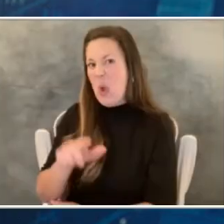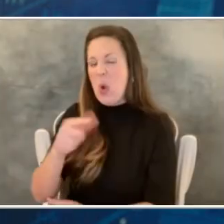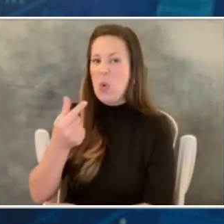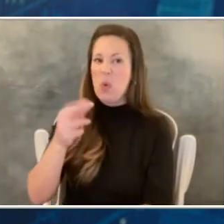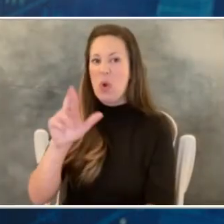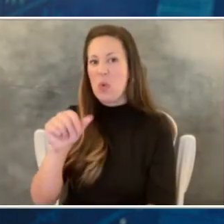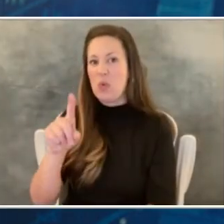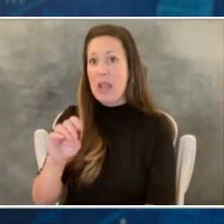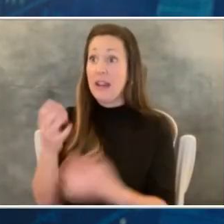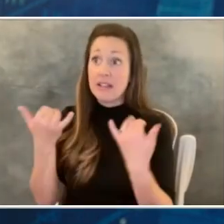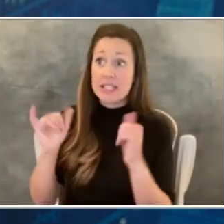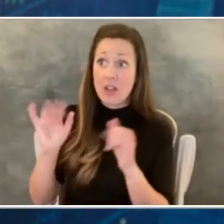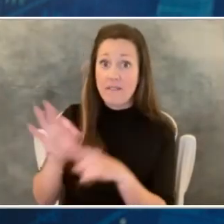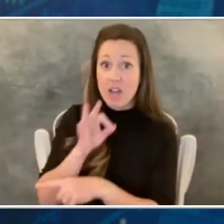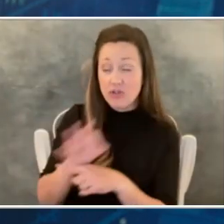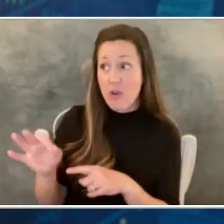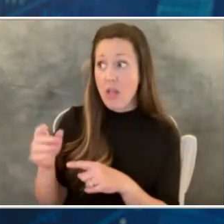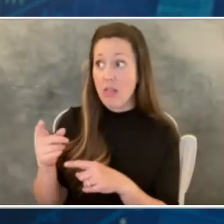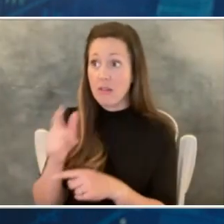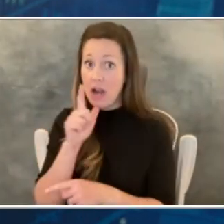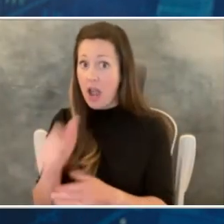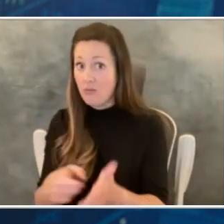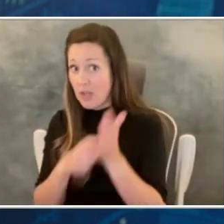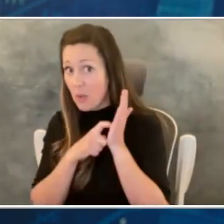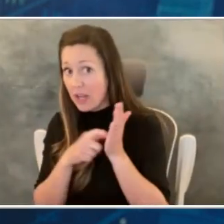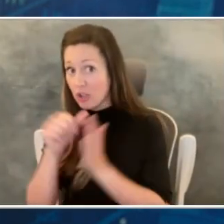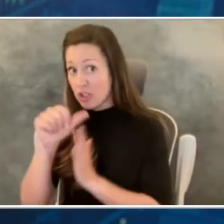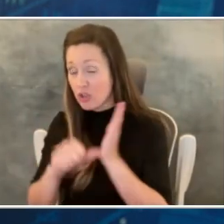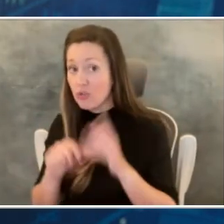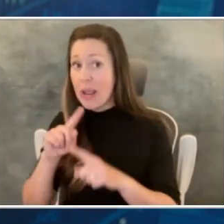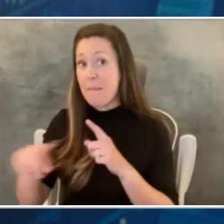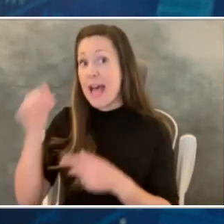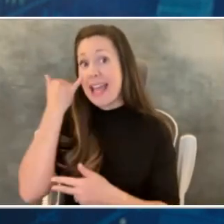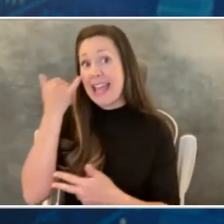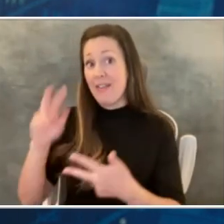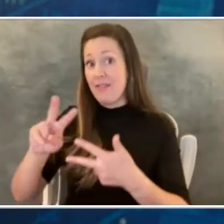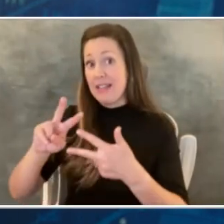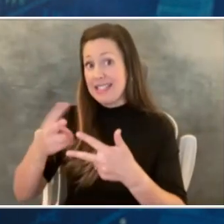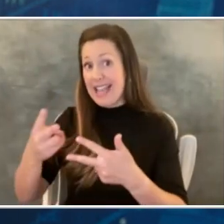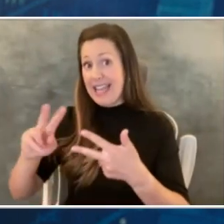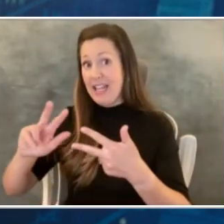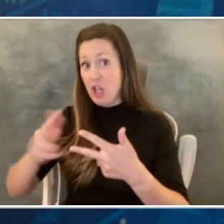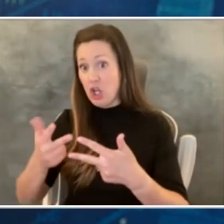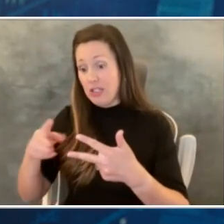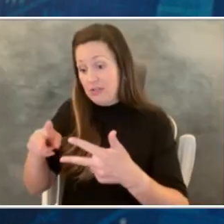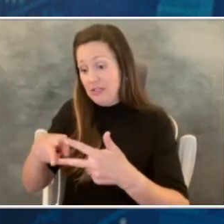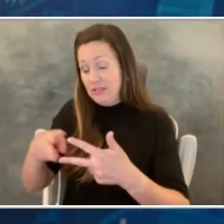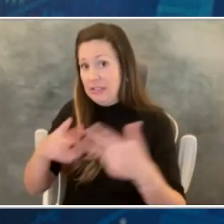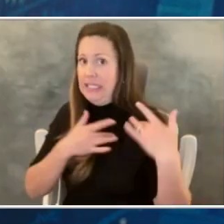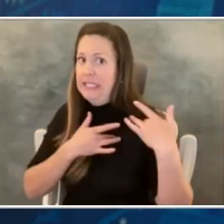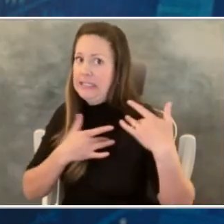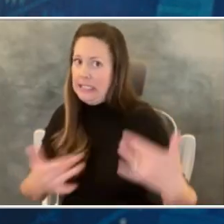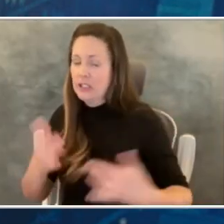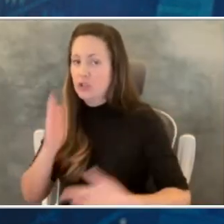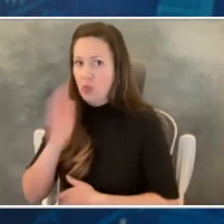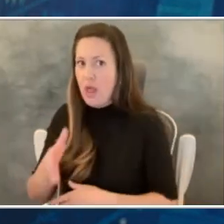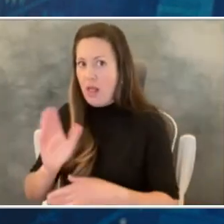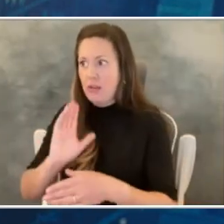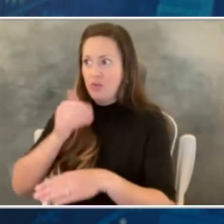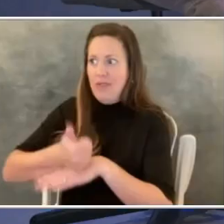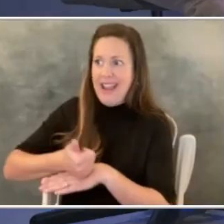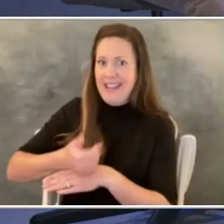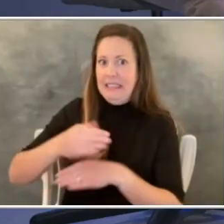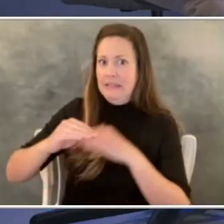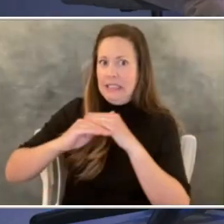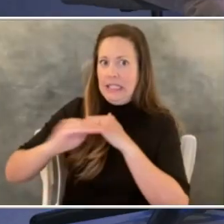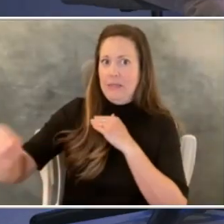and doesn't require surgery. But any higher grade sprain or tear to the ACL generally creates some instability that requires surgery.